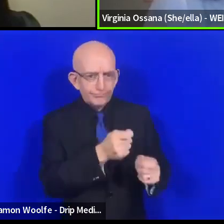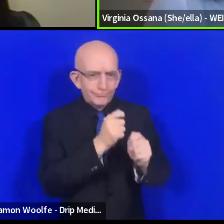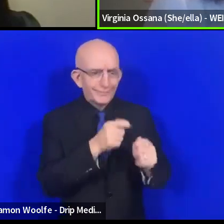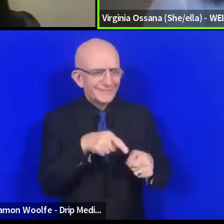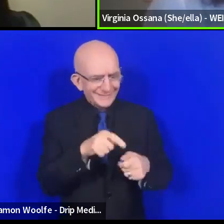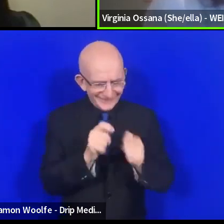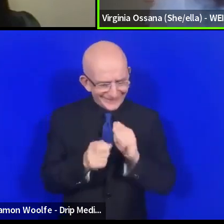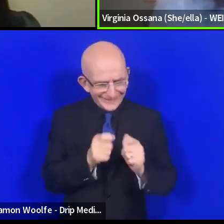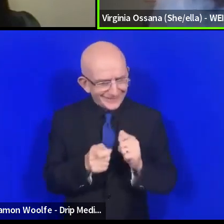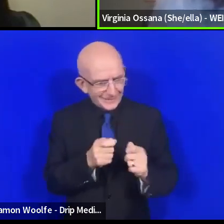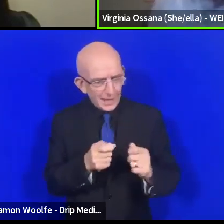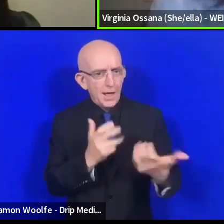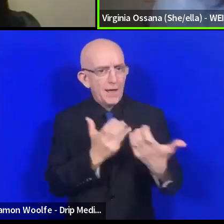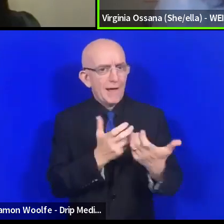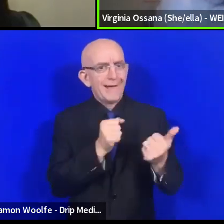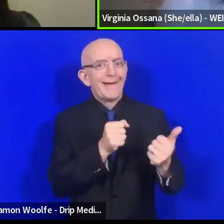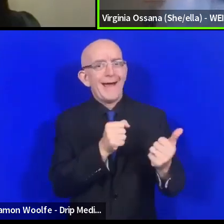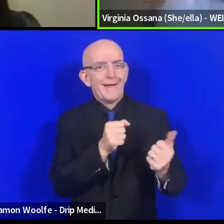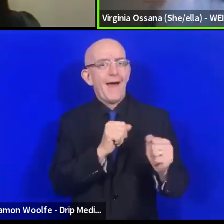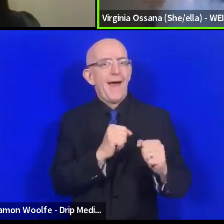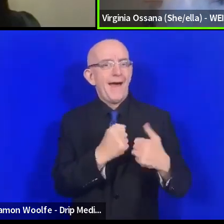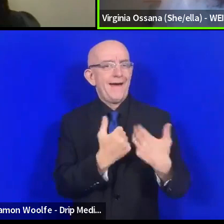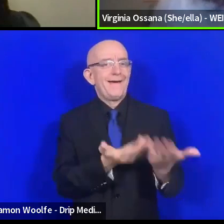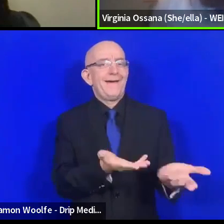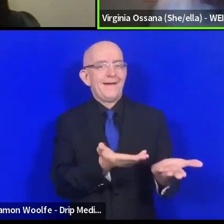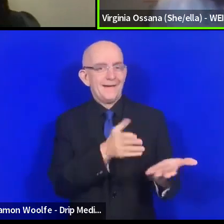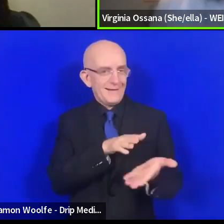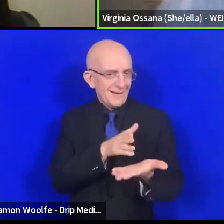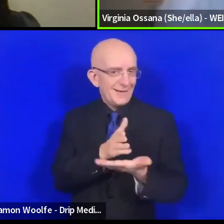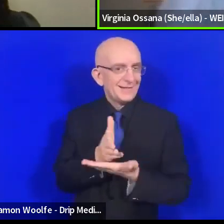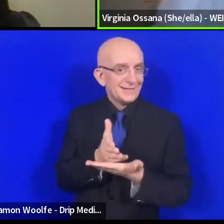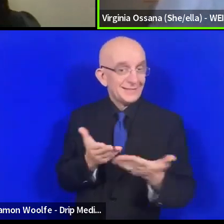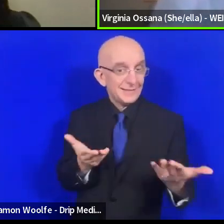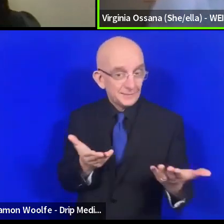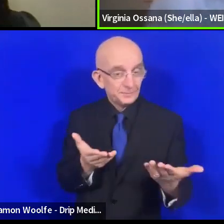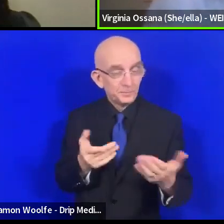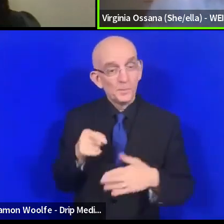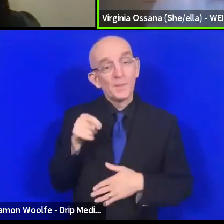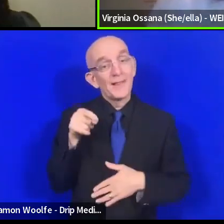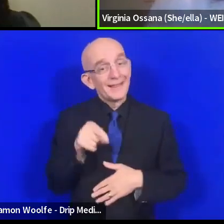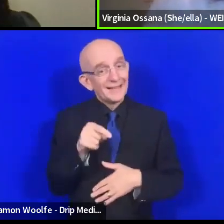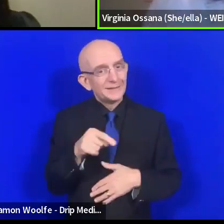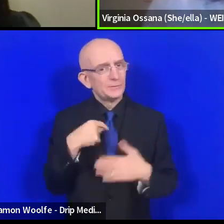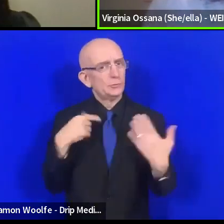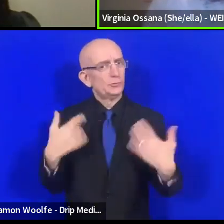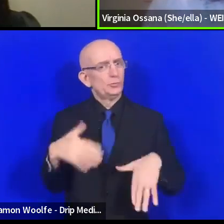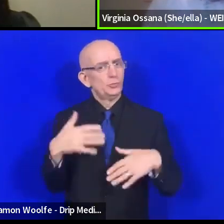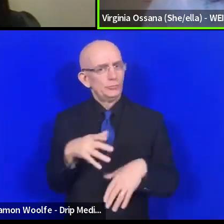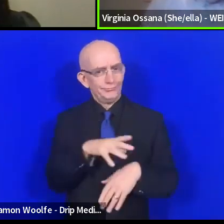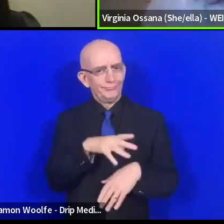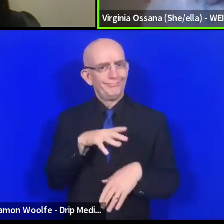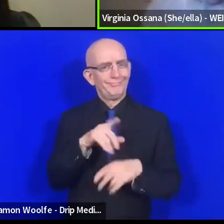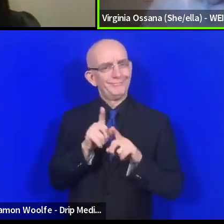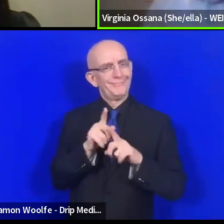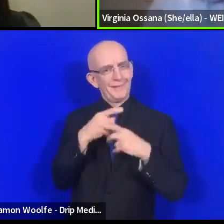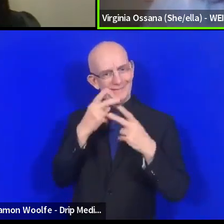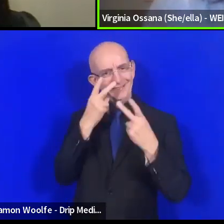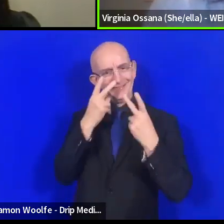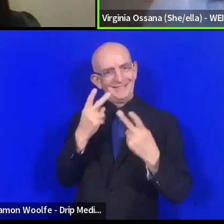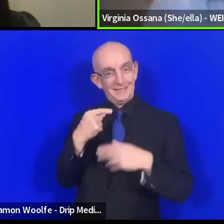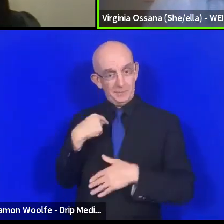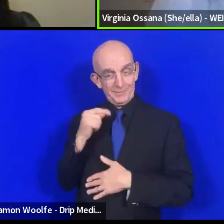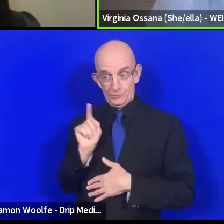happy about, and like I got to the venue and it moved me almost to tears, was when I got to